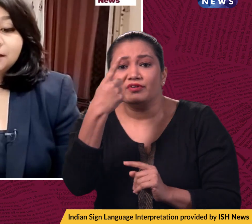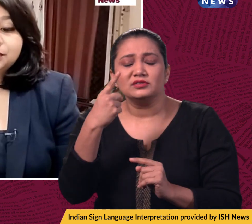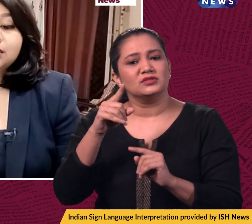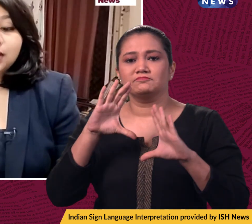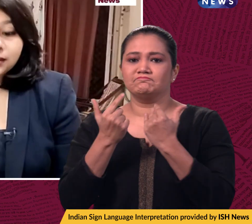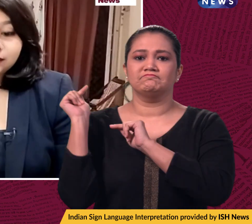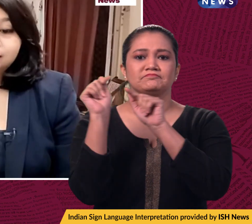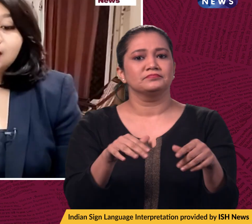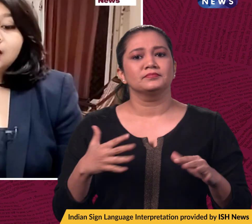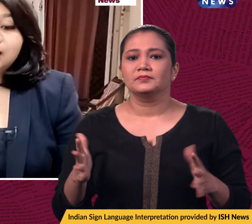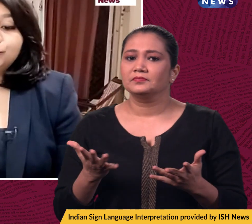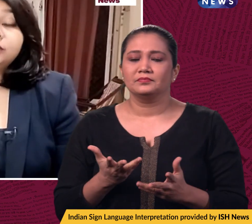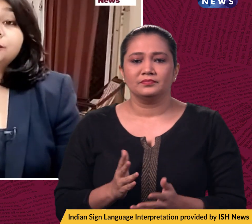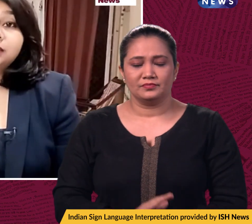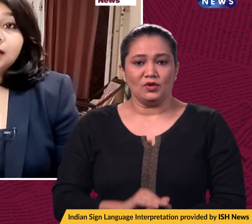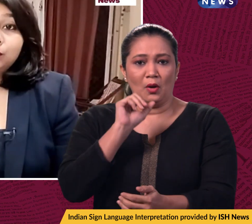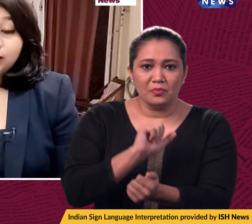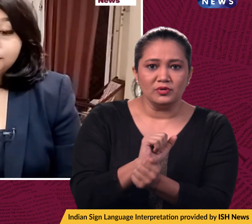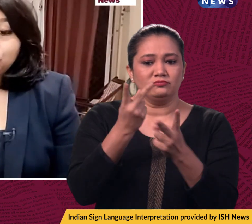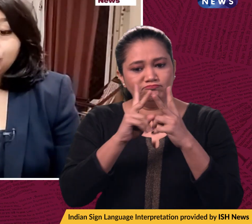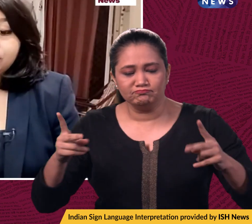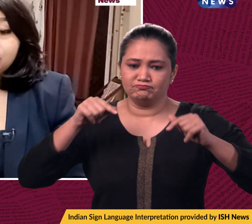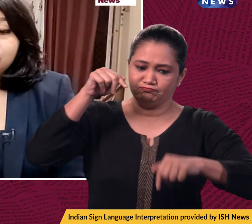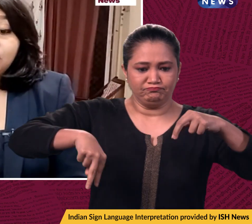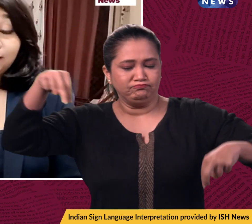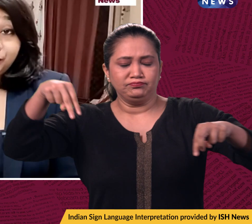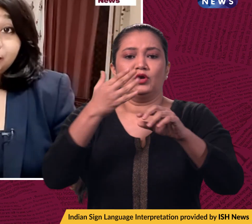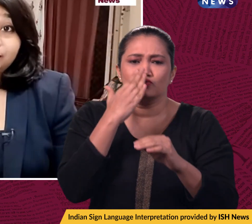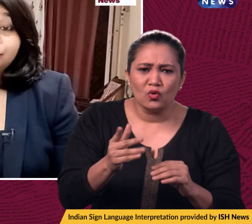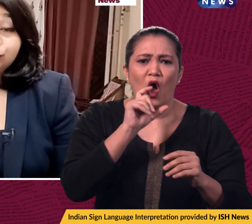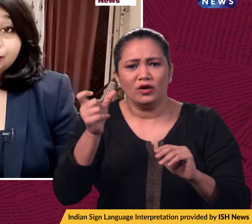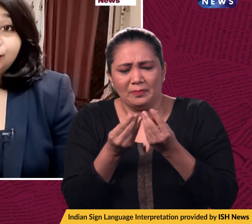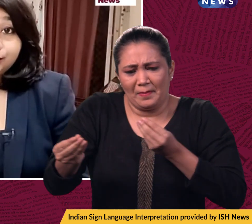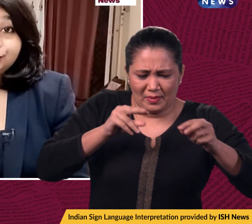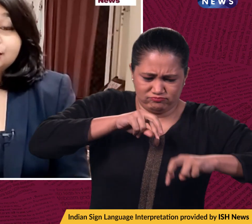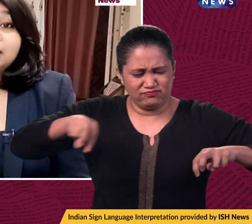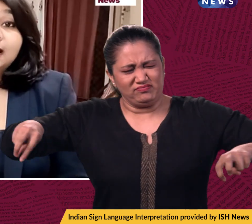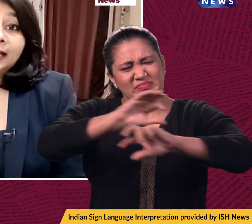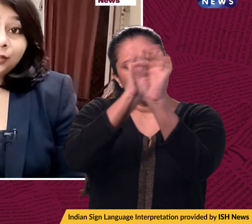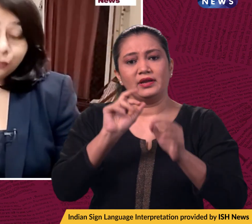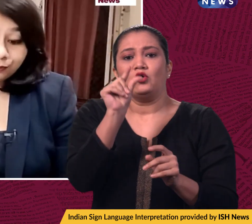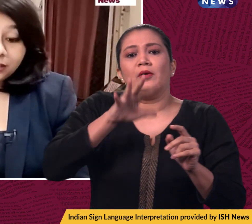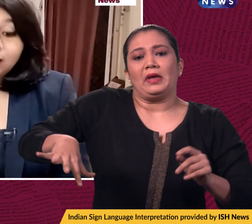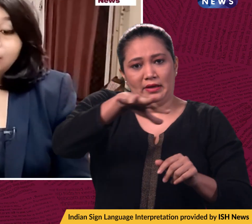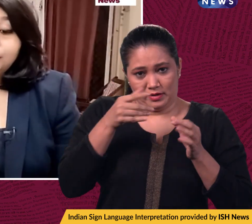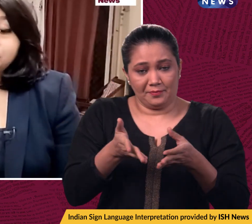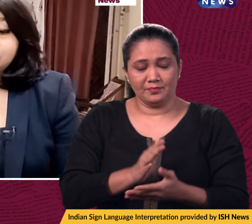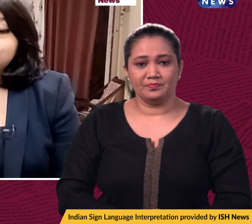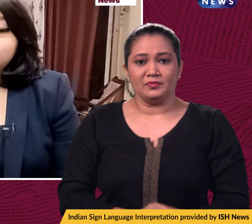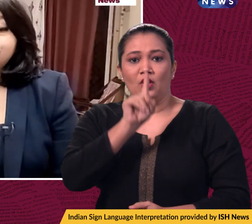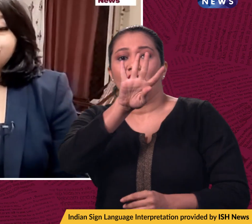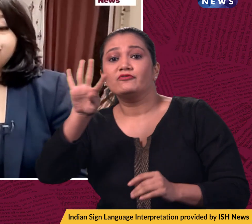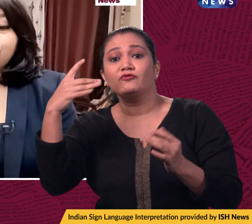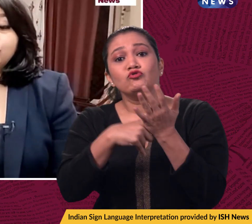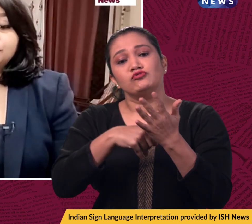have skipped classes. Now, police personnel were deployed near schools and colleges in Udupi. Remember,